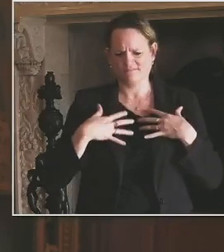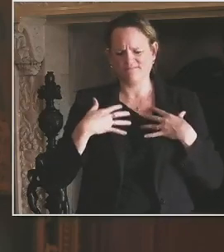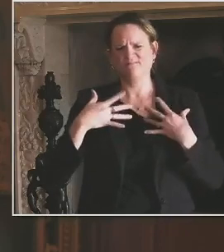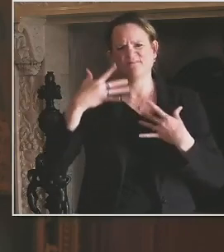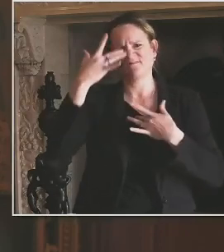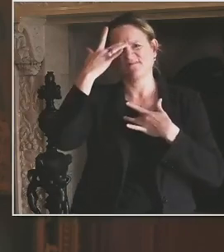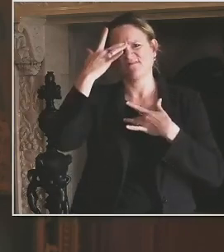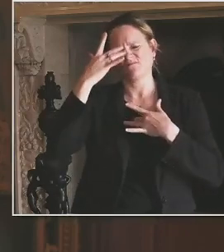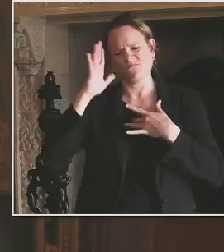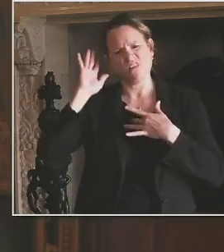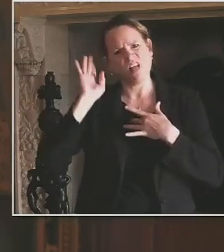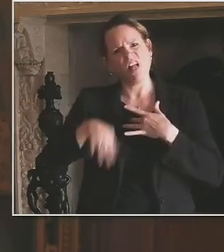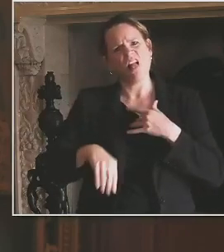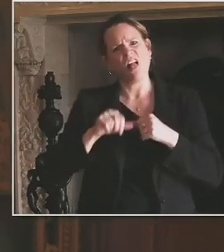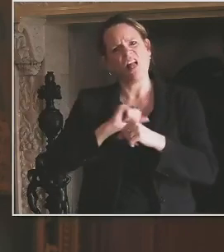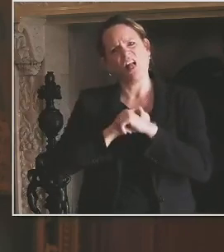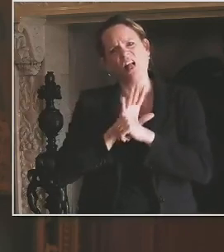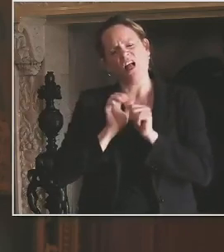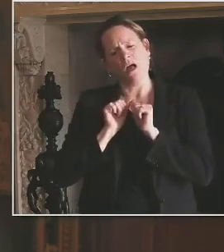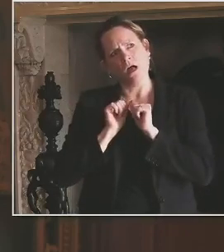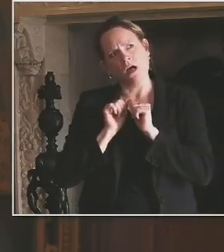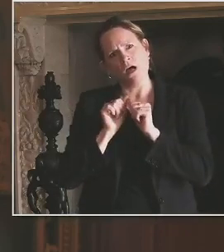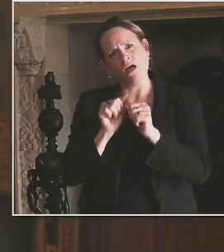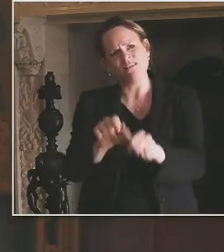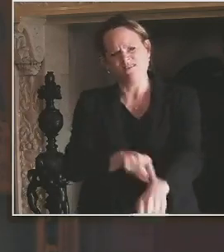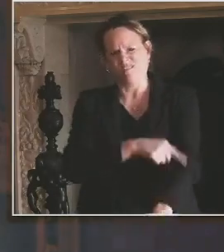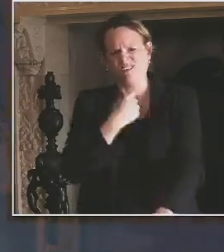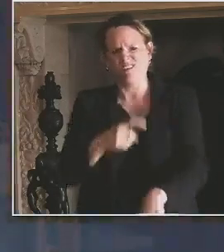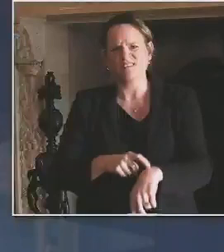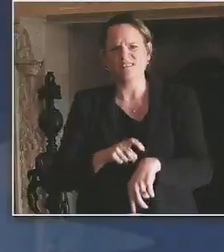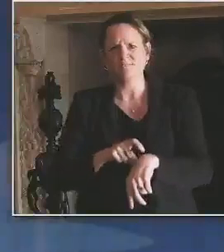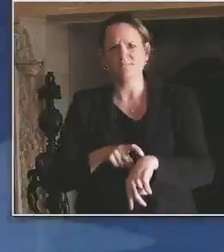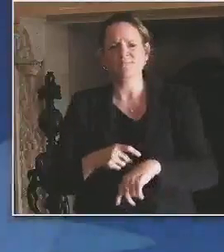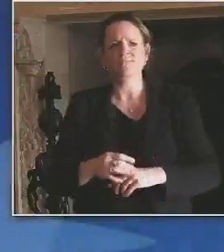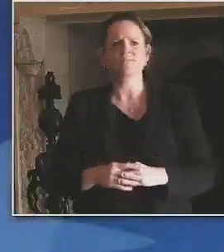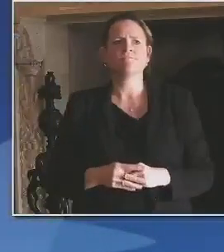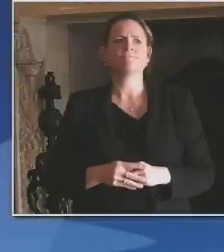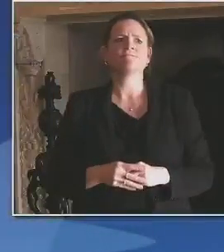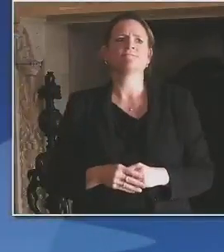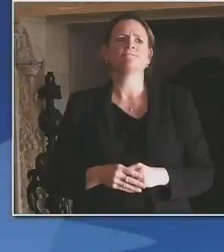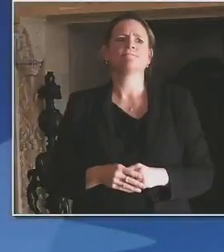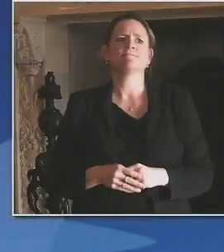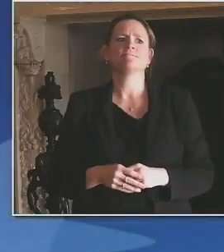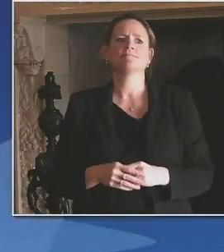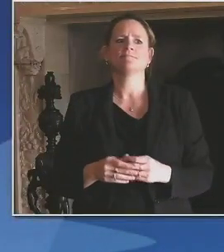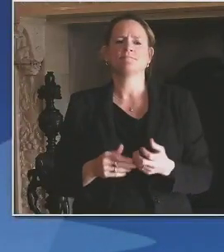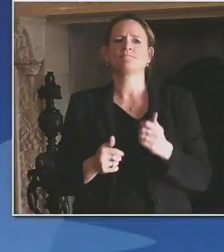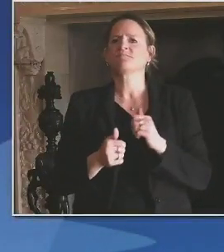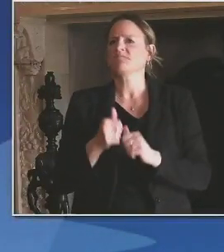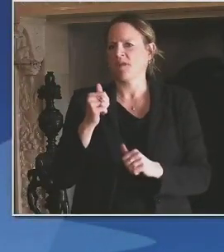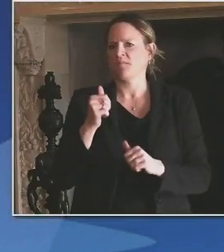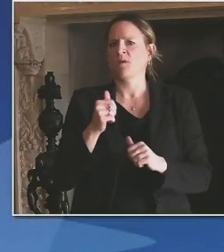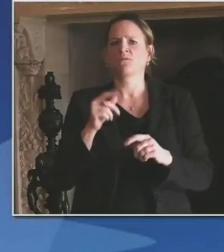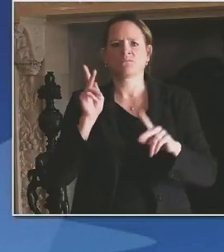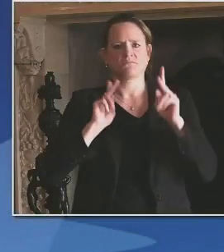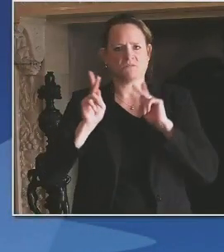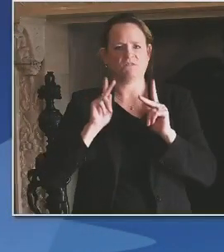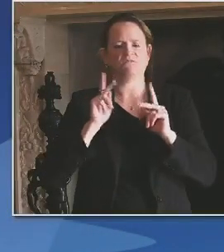small minority. Most people get all the way better. All right, our next question from Abigail Hantke,